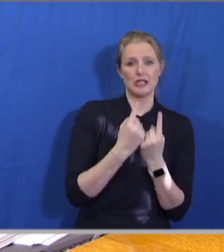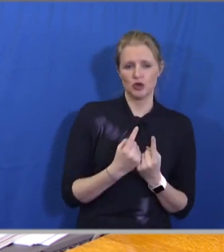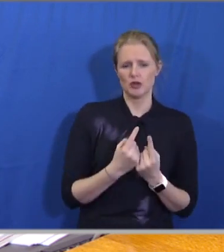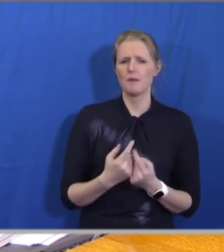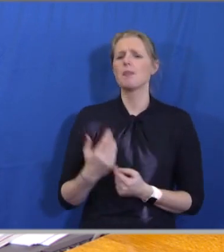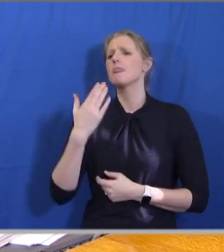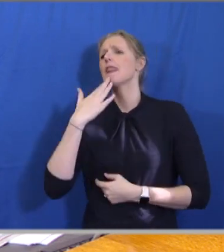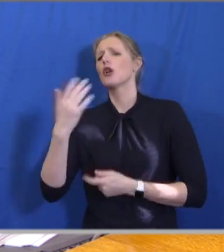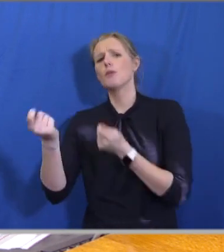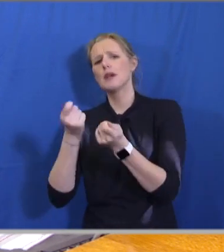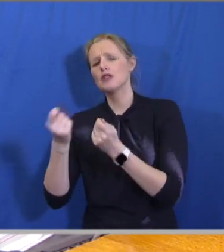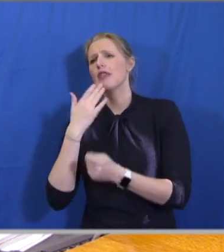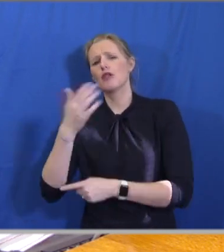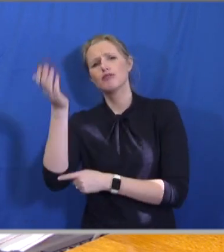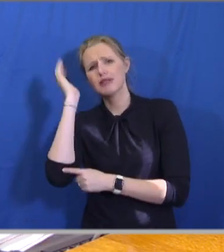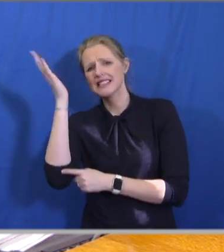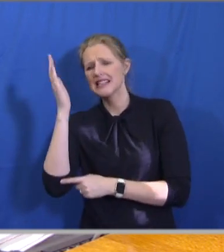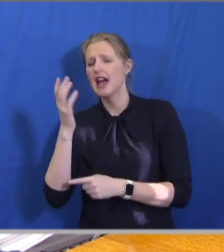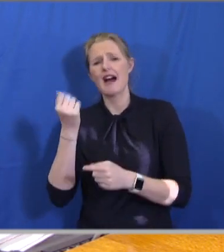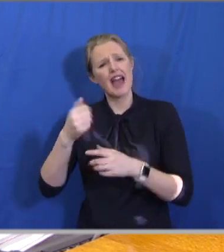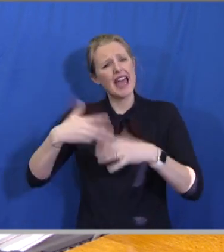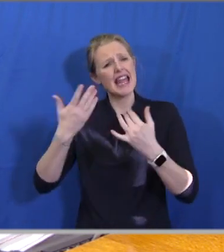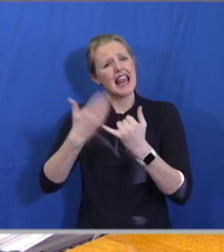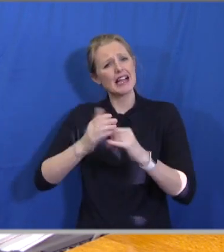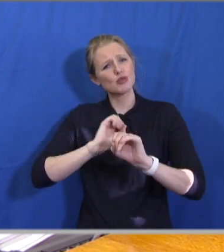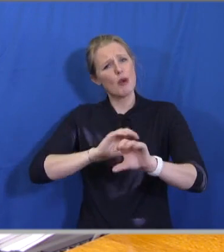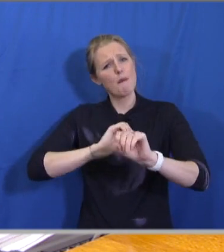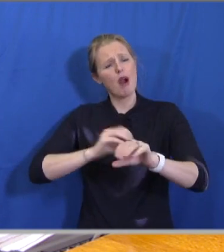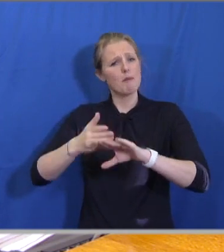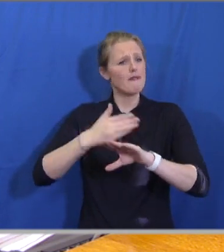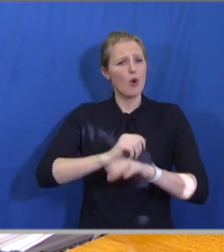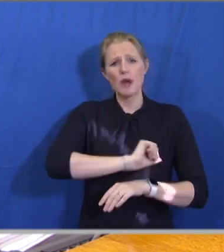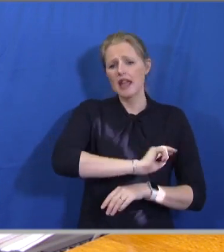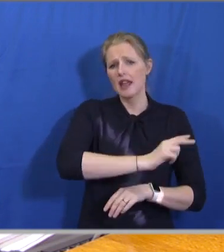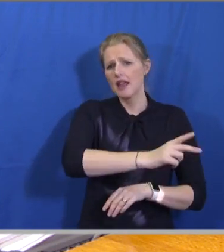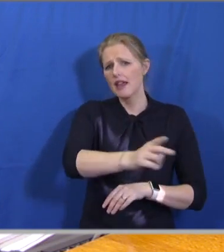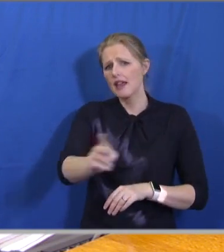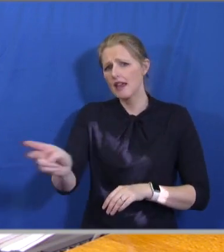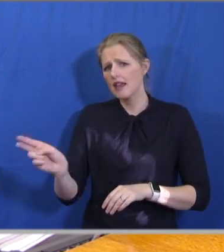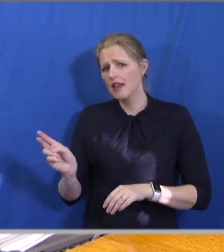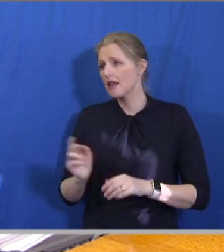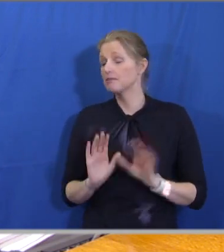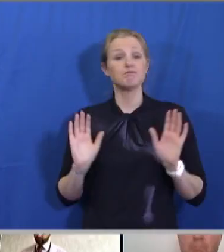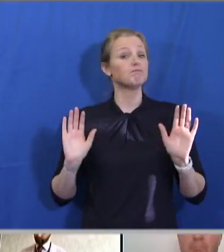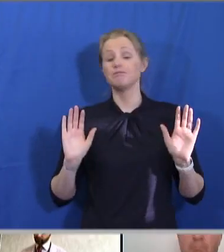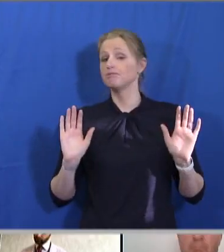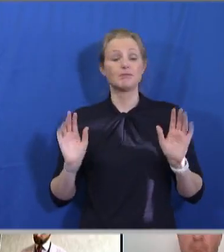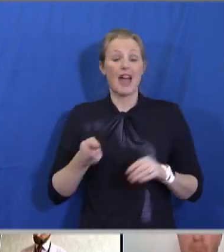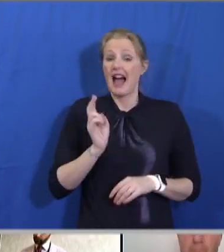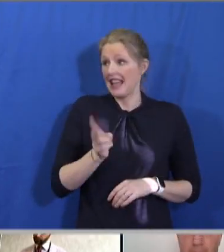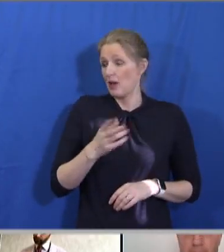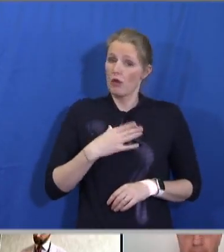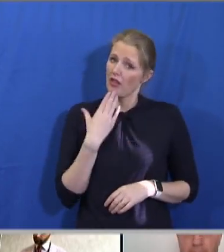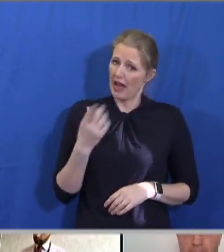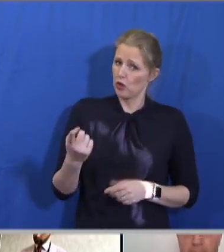And just to check, do you want to make any final closing remarks there before we go over to the other members? No, Chair. Again, just to thank